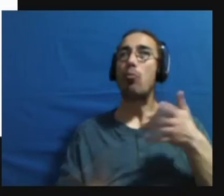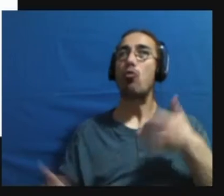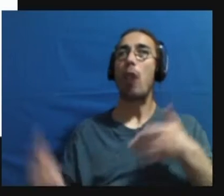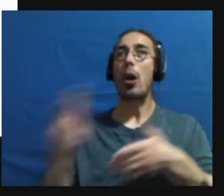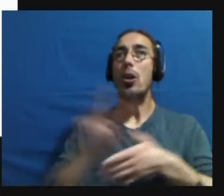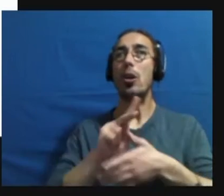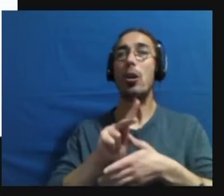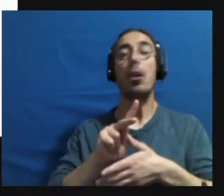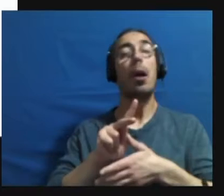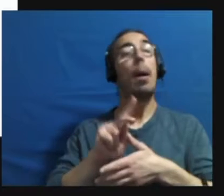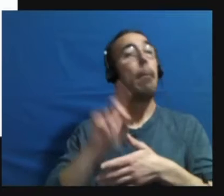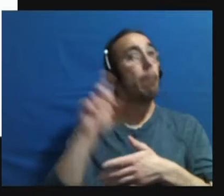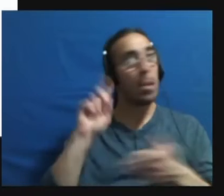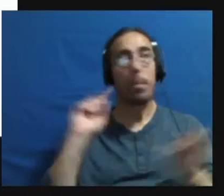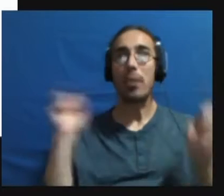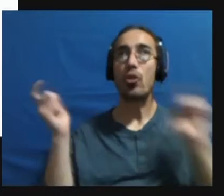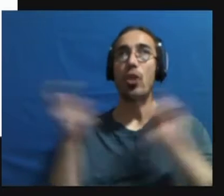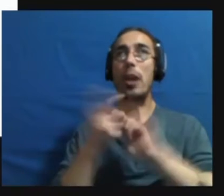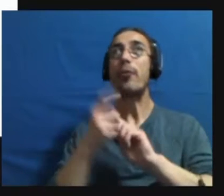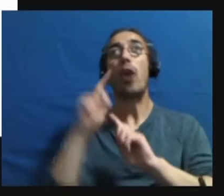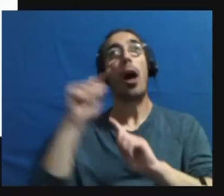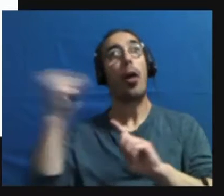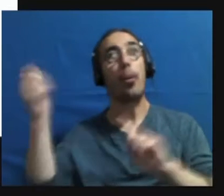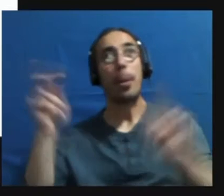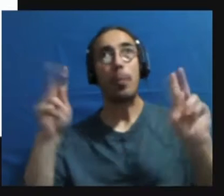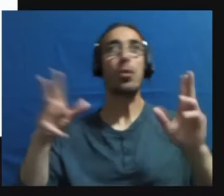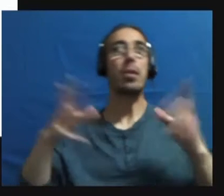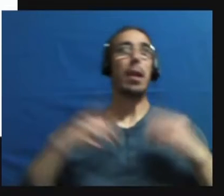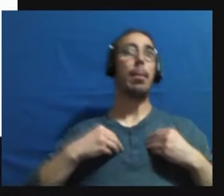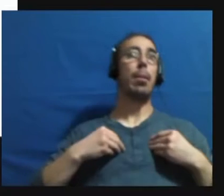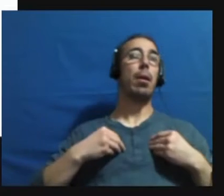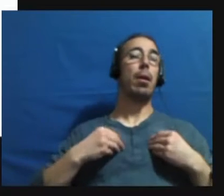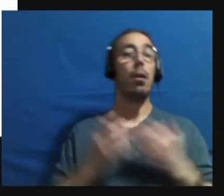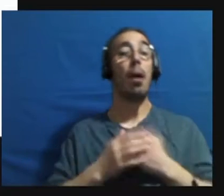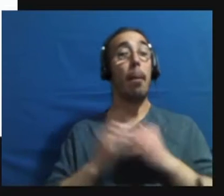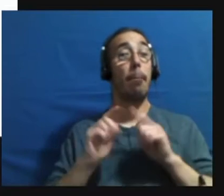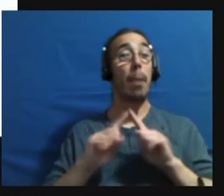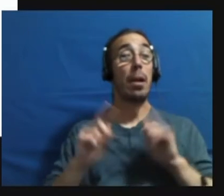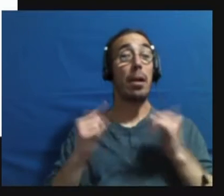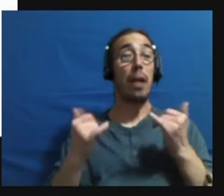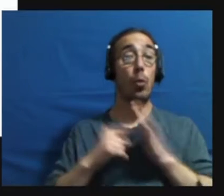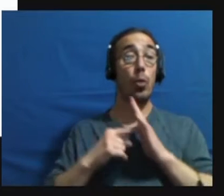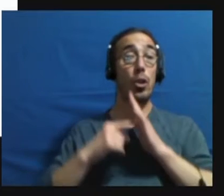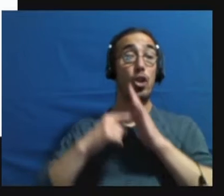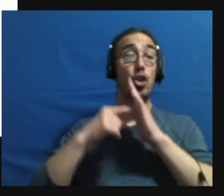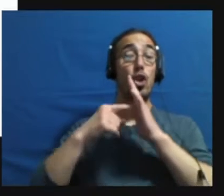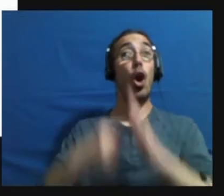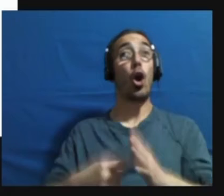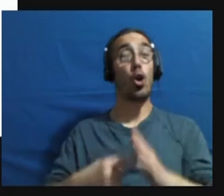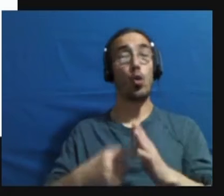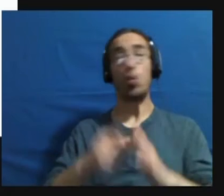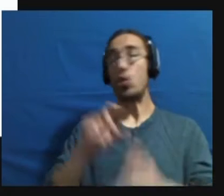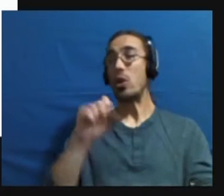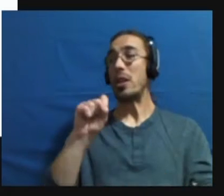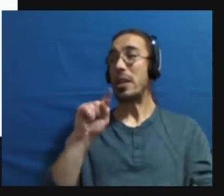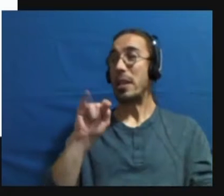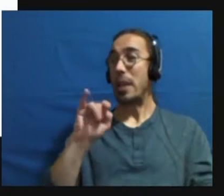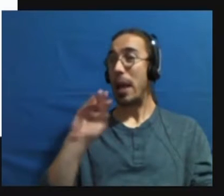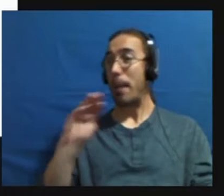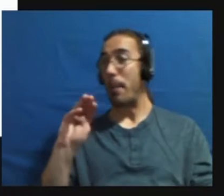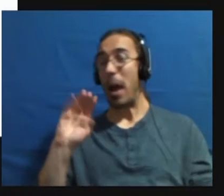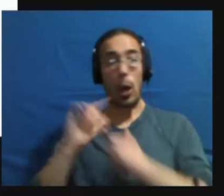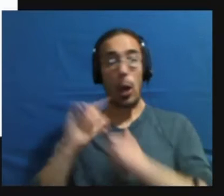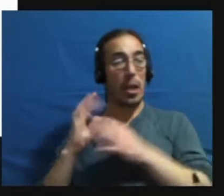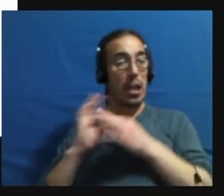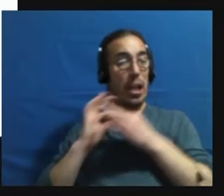to change. So, as we dive into stems and how we connect these stems to the